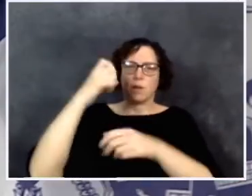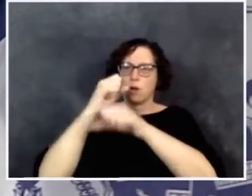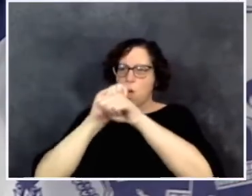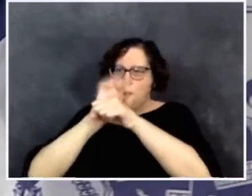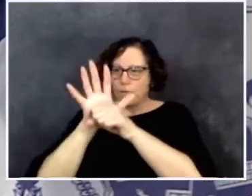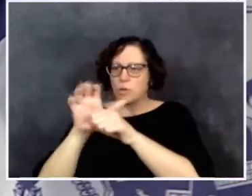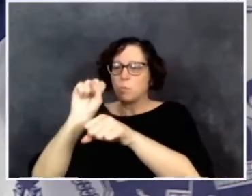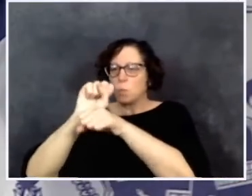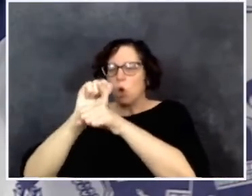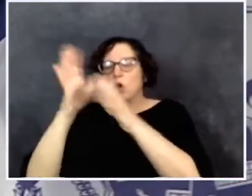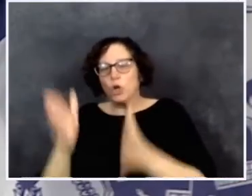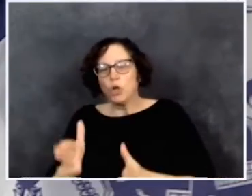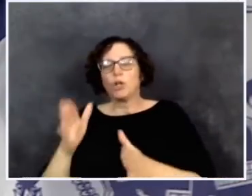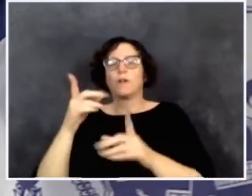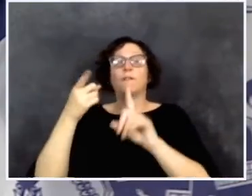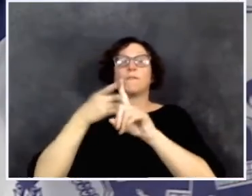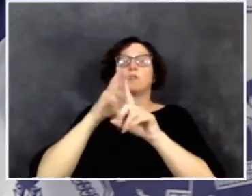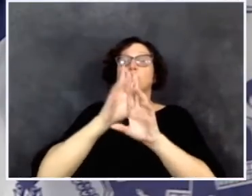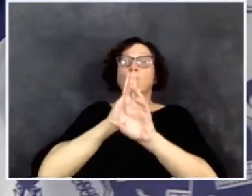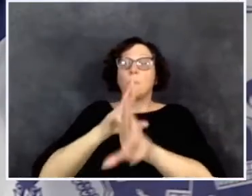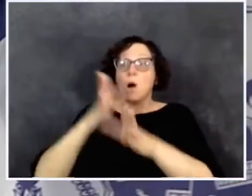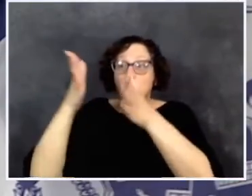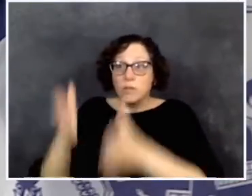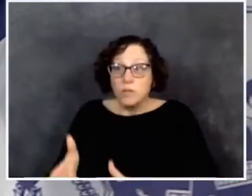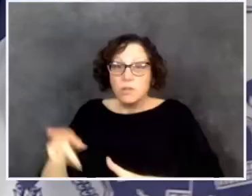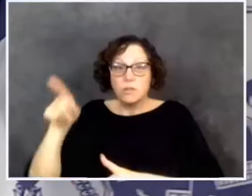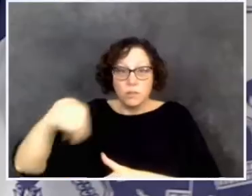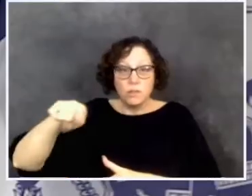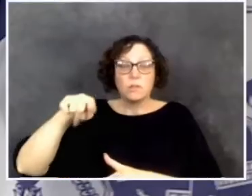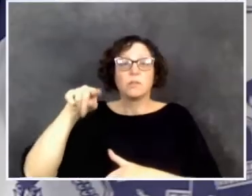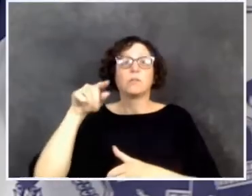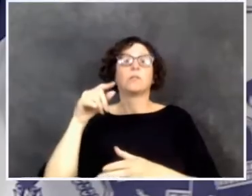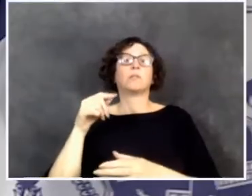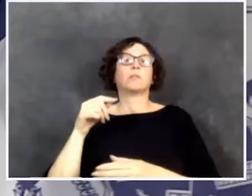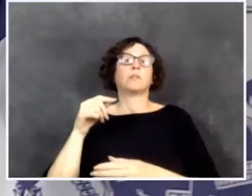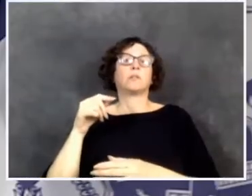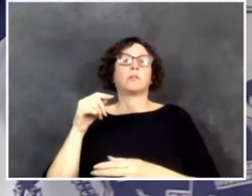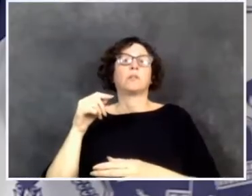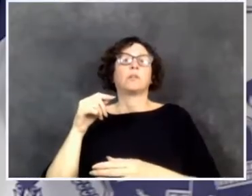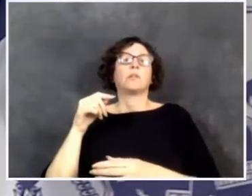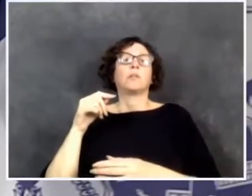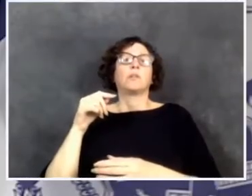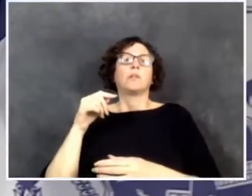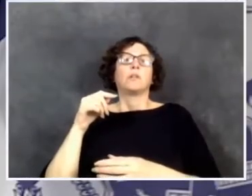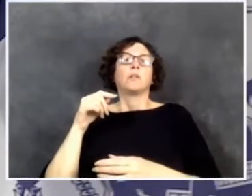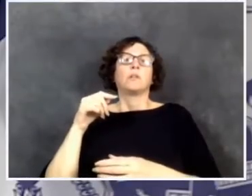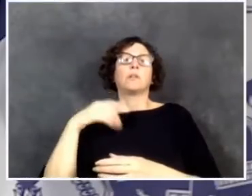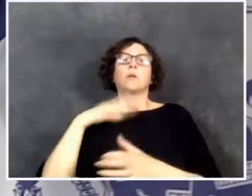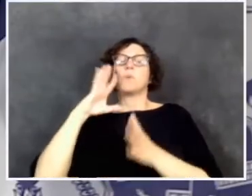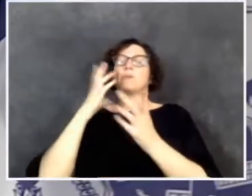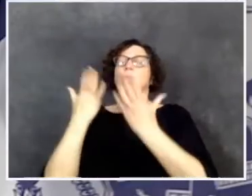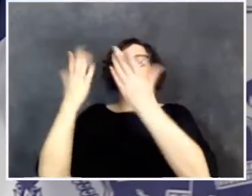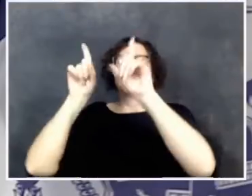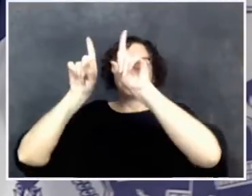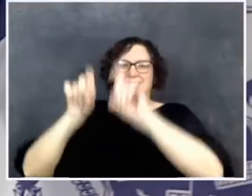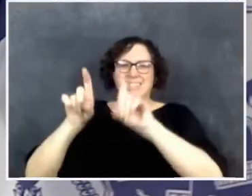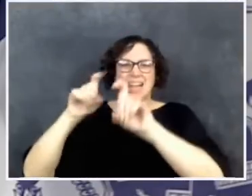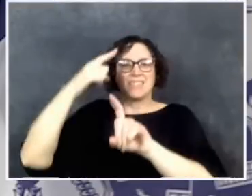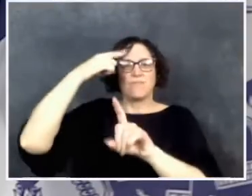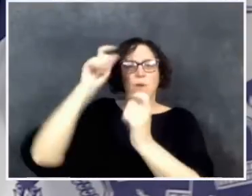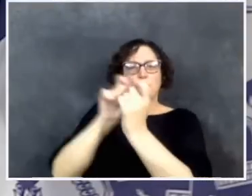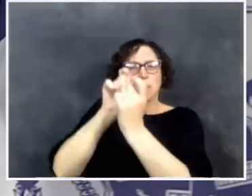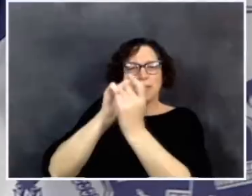to community-based testing in the communities hit hardest, with a focus on folks who are older and have pre-existing conditions,